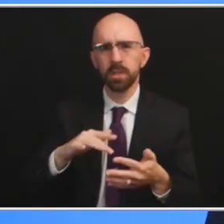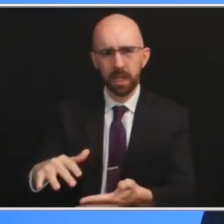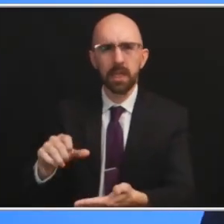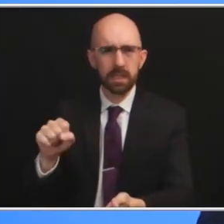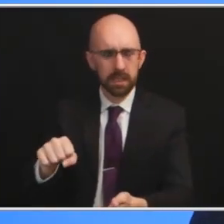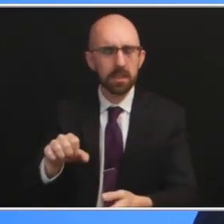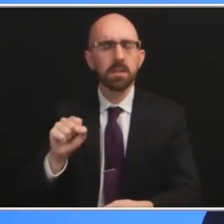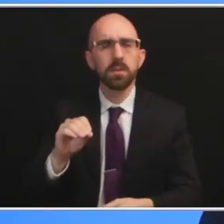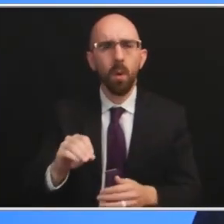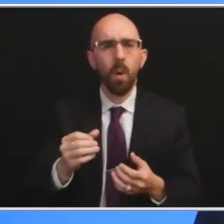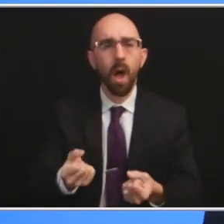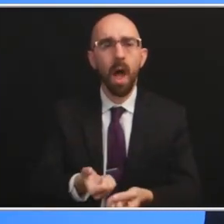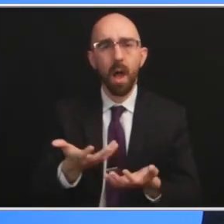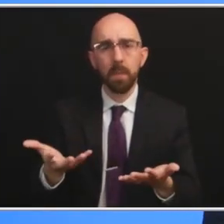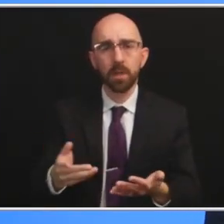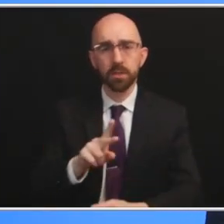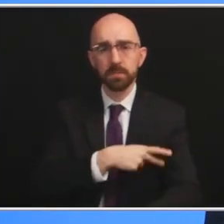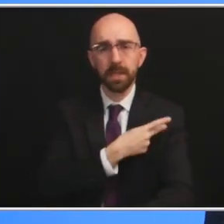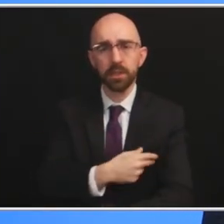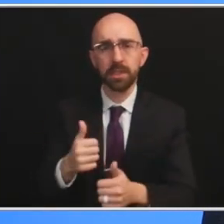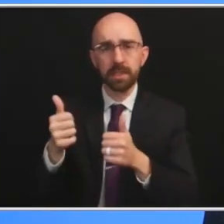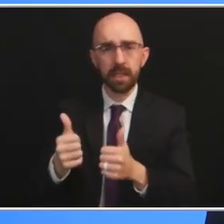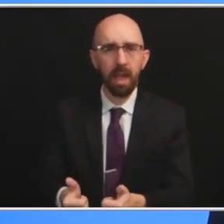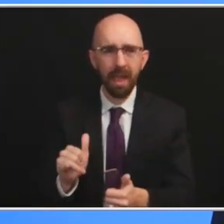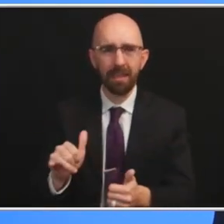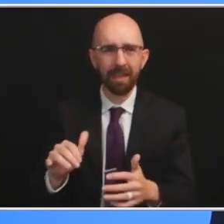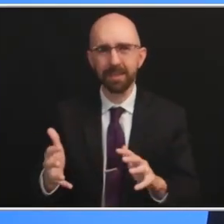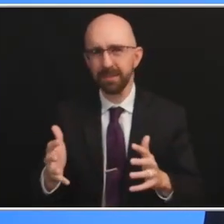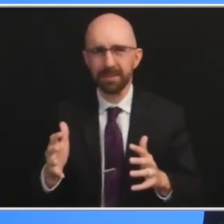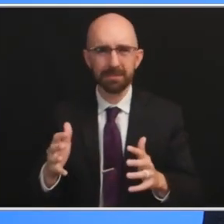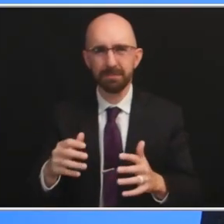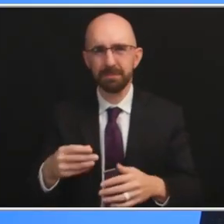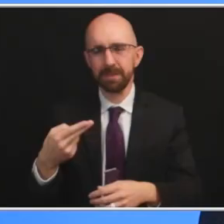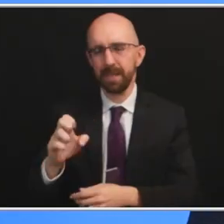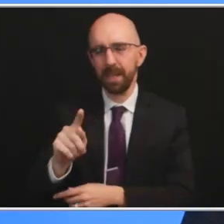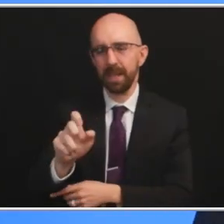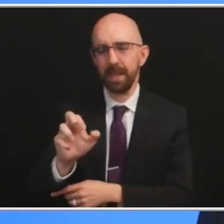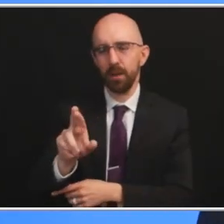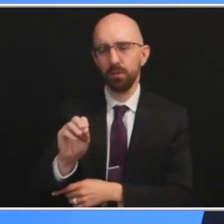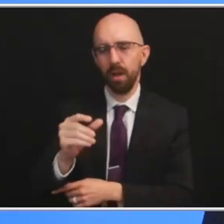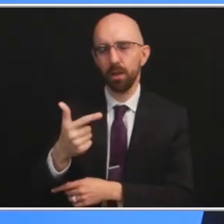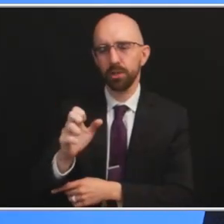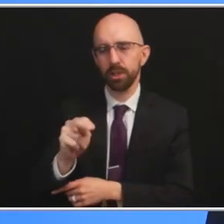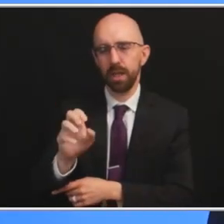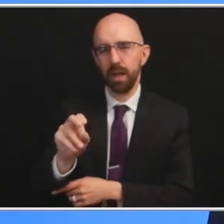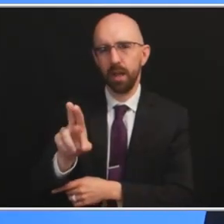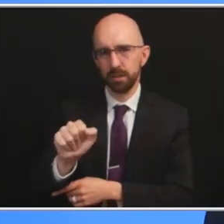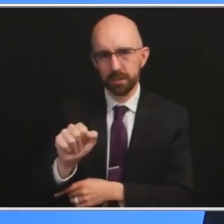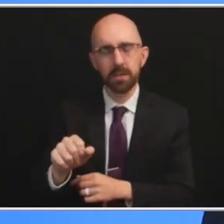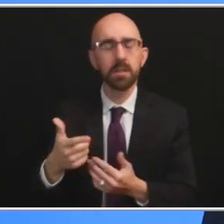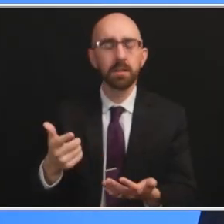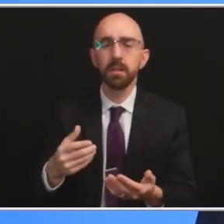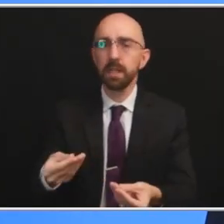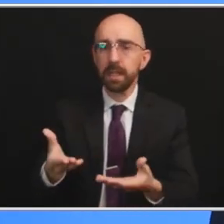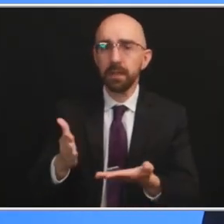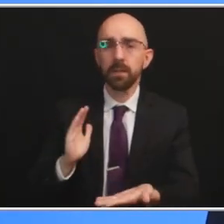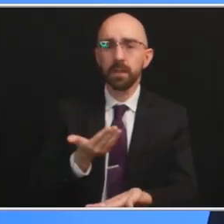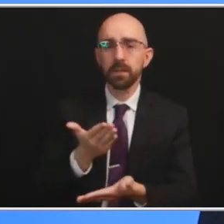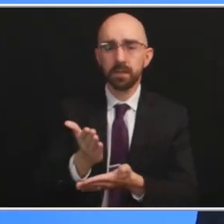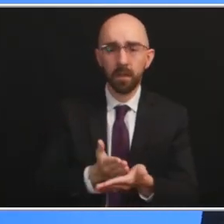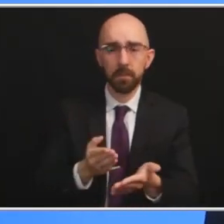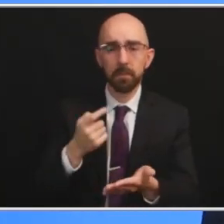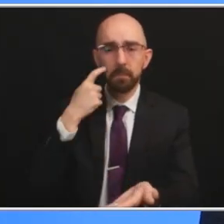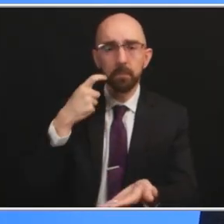much a patient might decline is highly heterogeneous. However, it does give us some indications that if we can